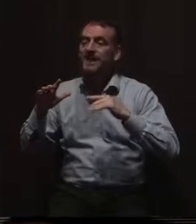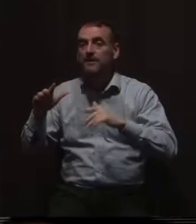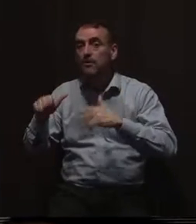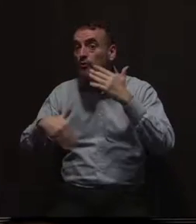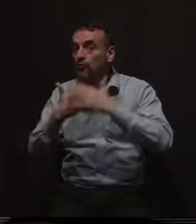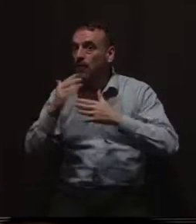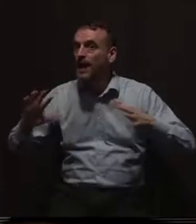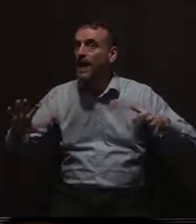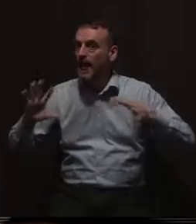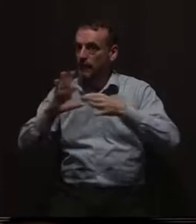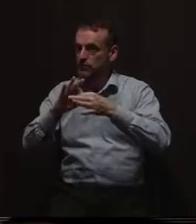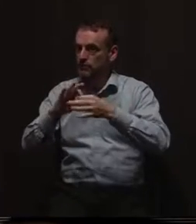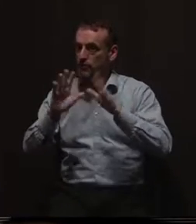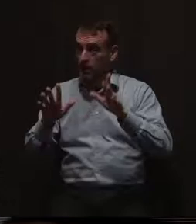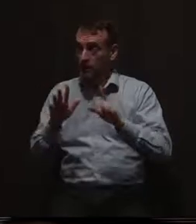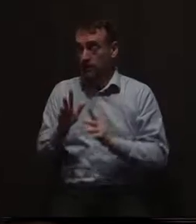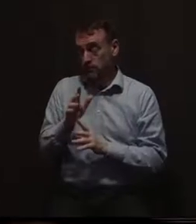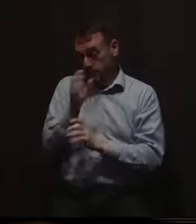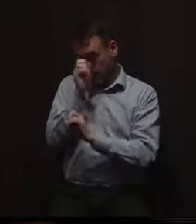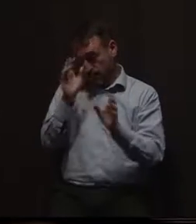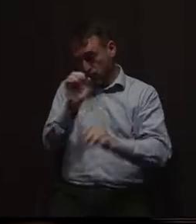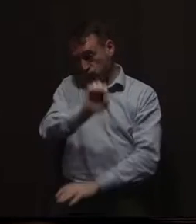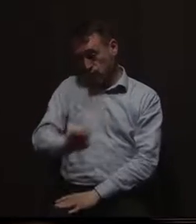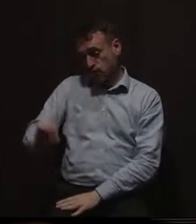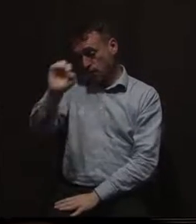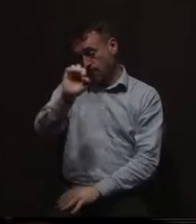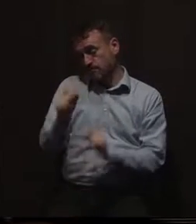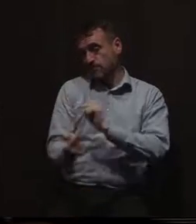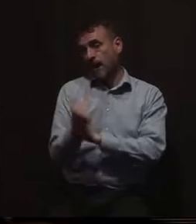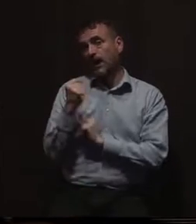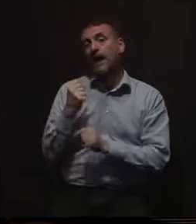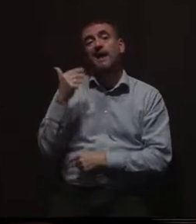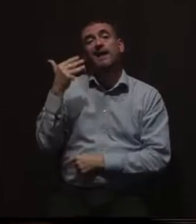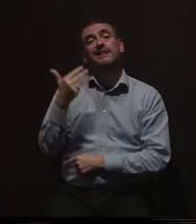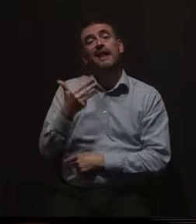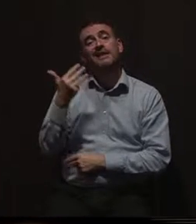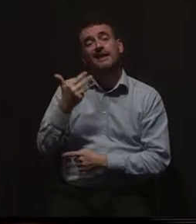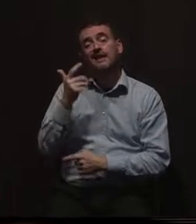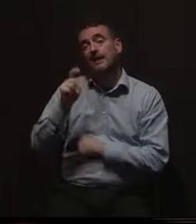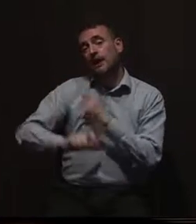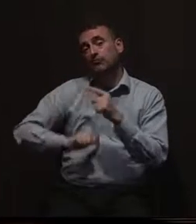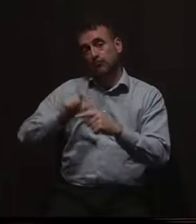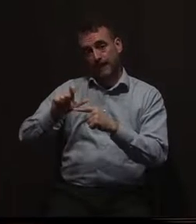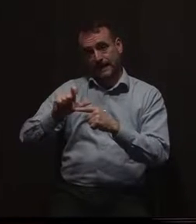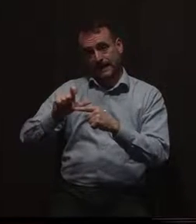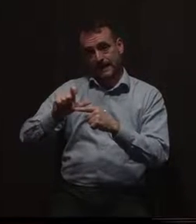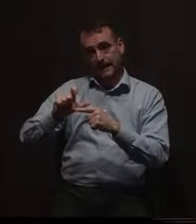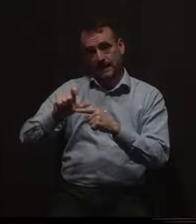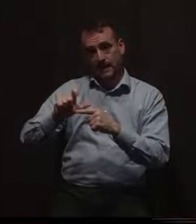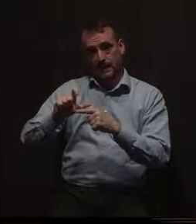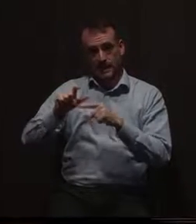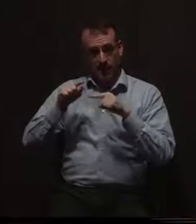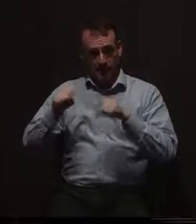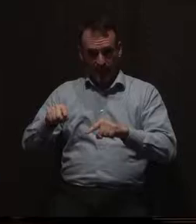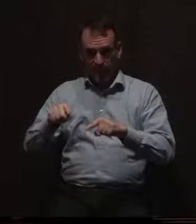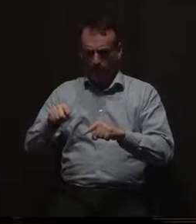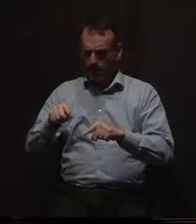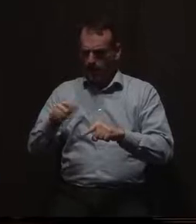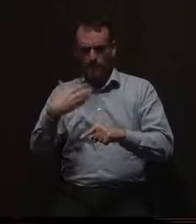especially in the 19th century, it was a nation that severed its connection to nature massively. I mean, that